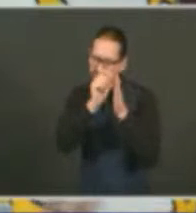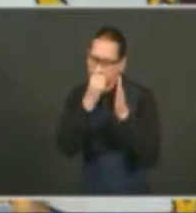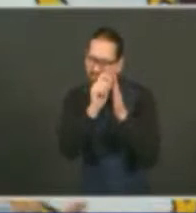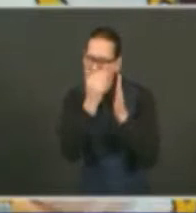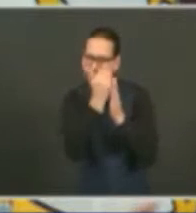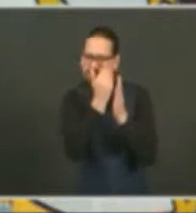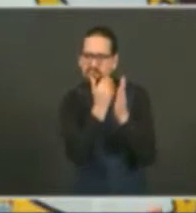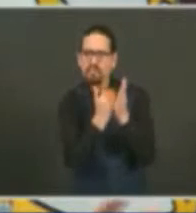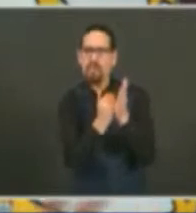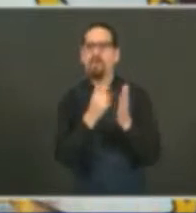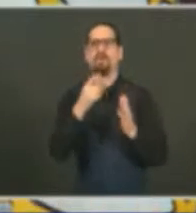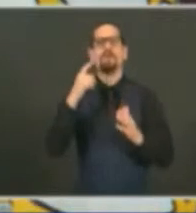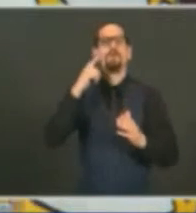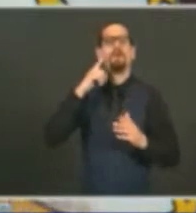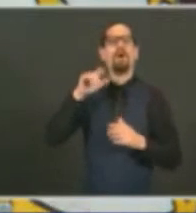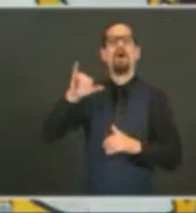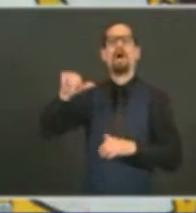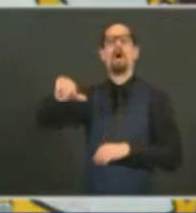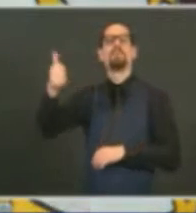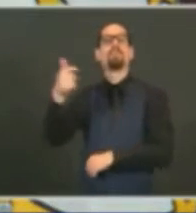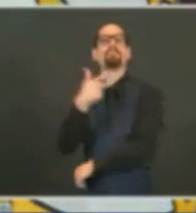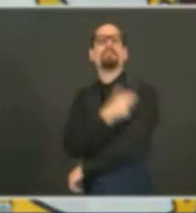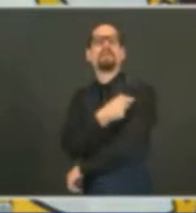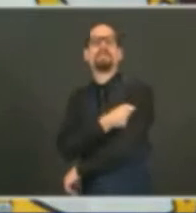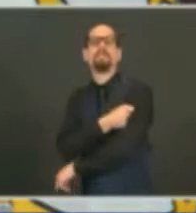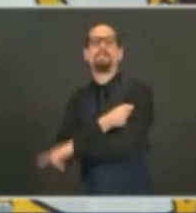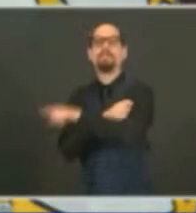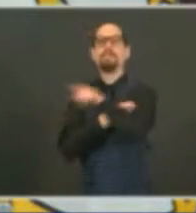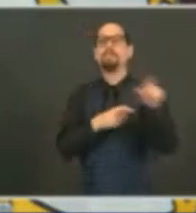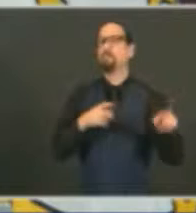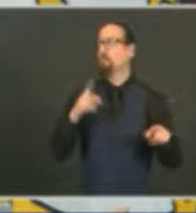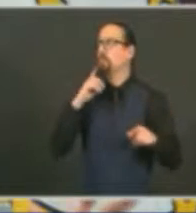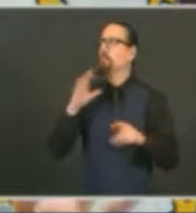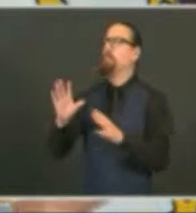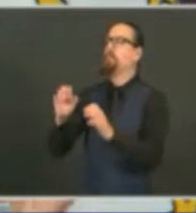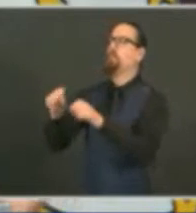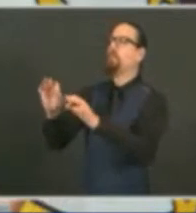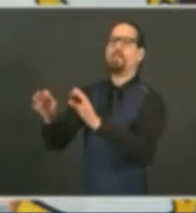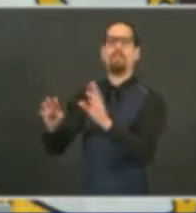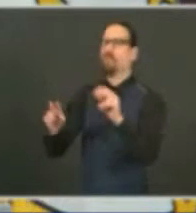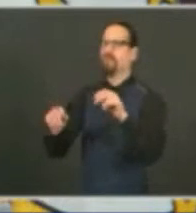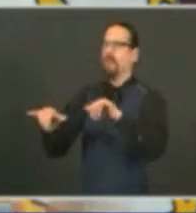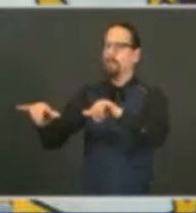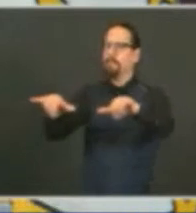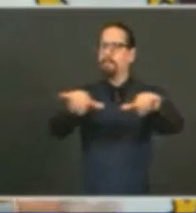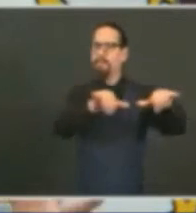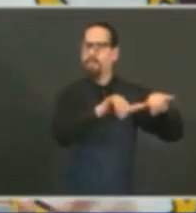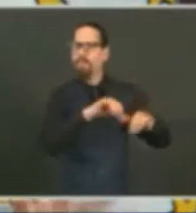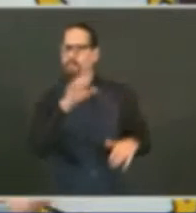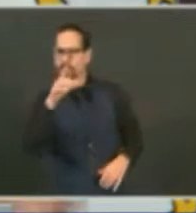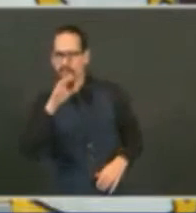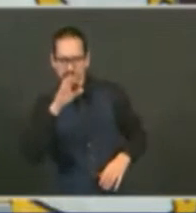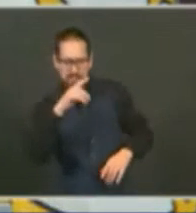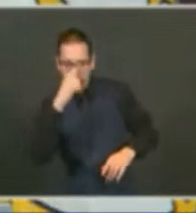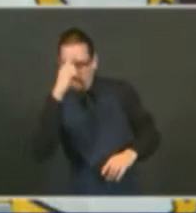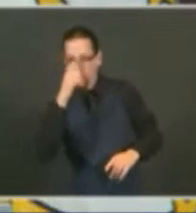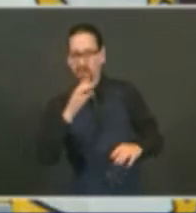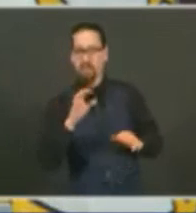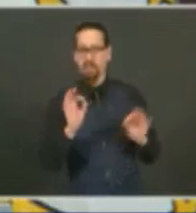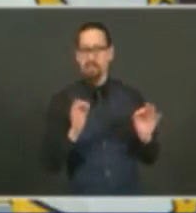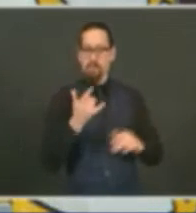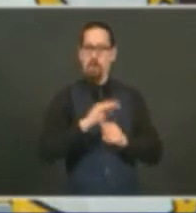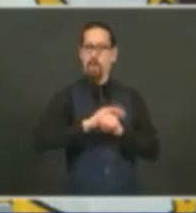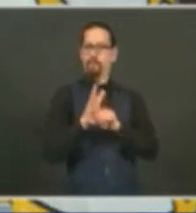else. They are not lowering the standards or changing the process. So if the FDA approves